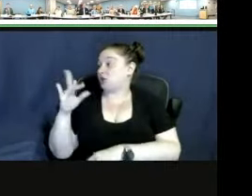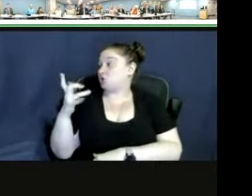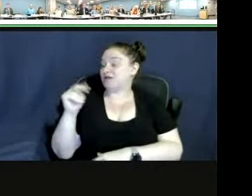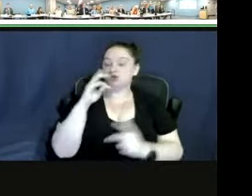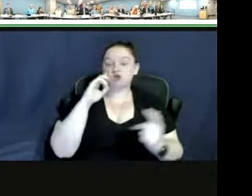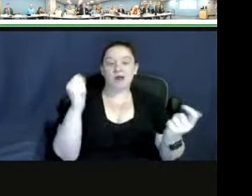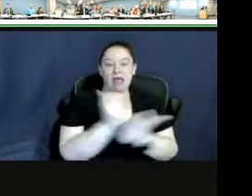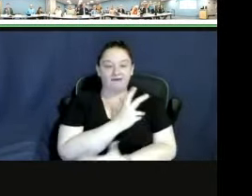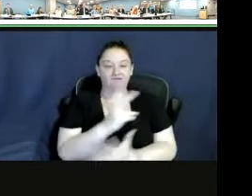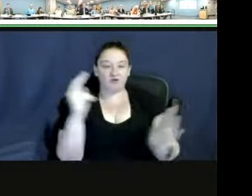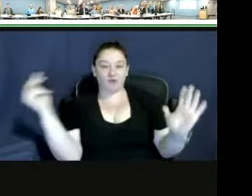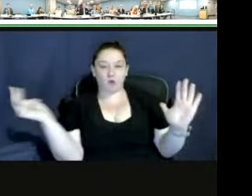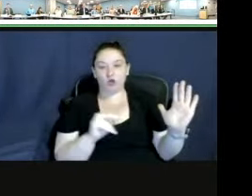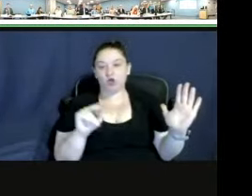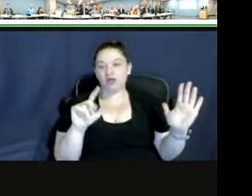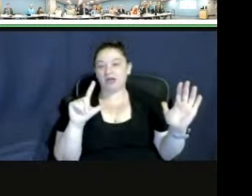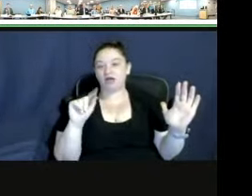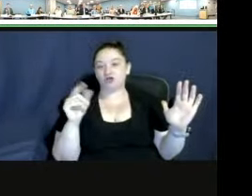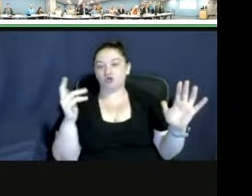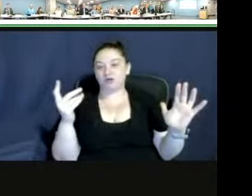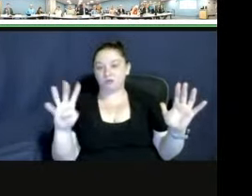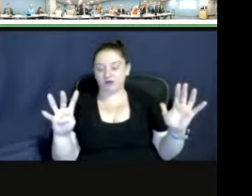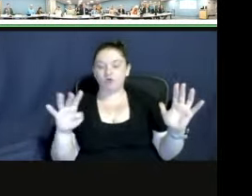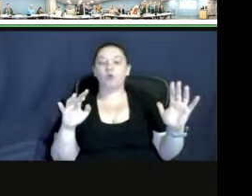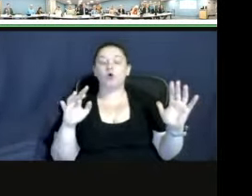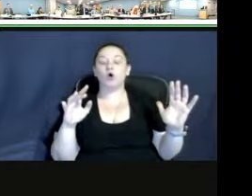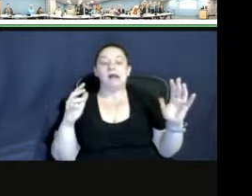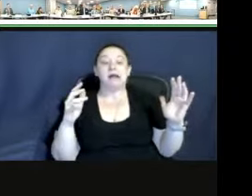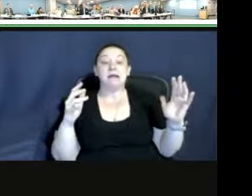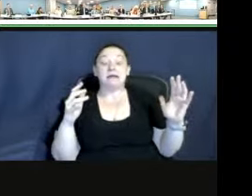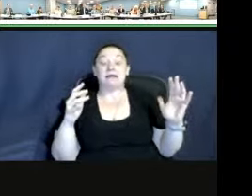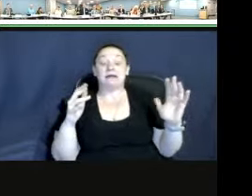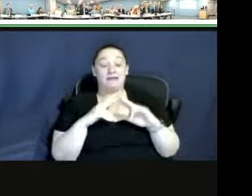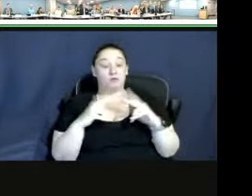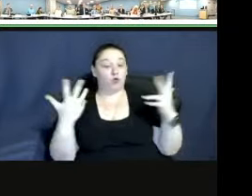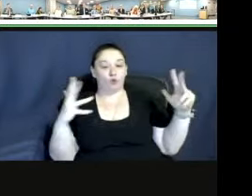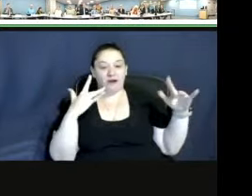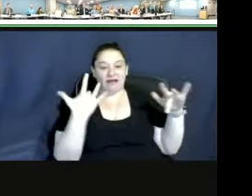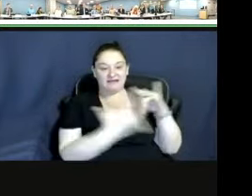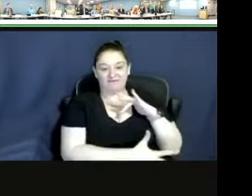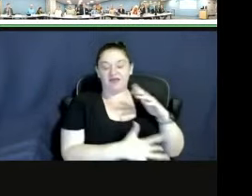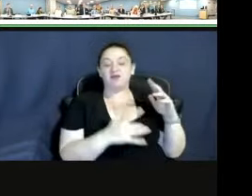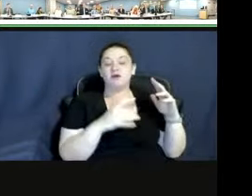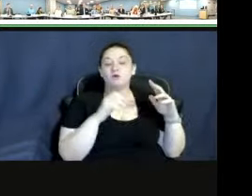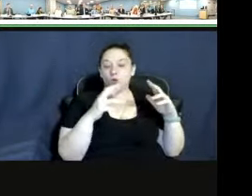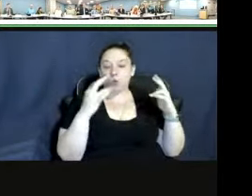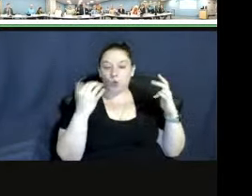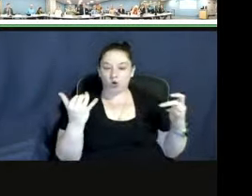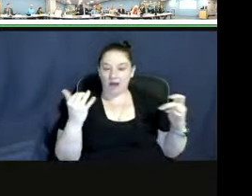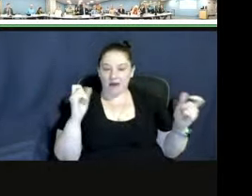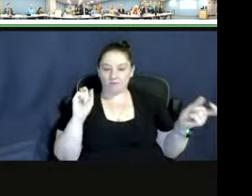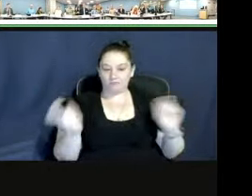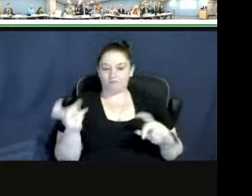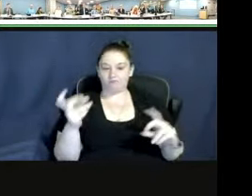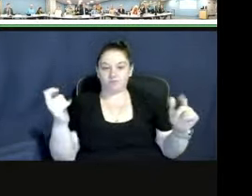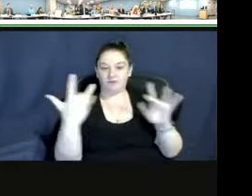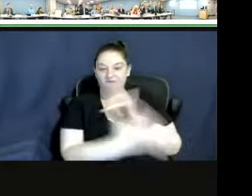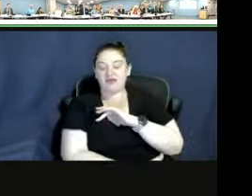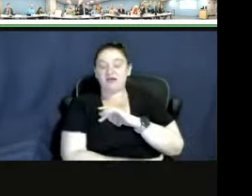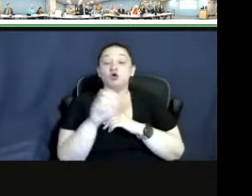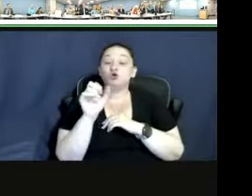at for 2024 either is vacant or can quickly become vacant with other things. You can shift positions around. So we're not talking